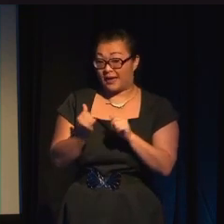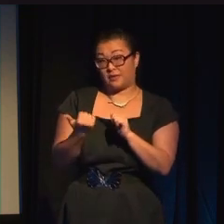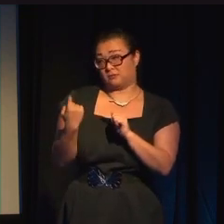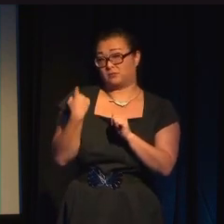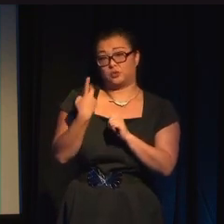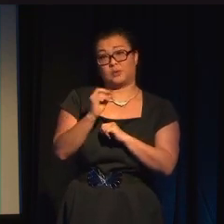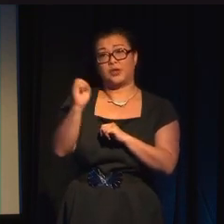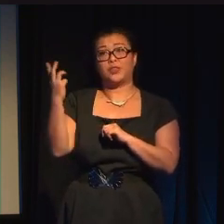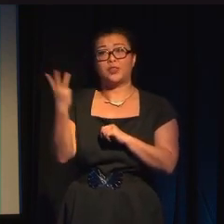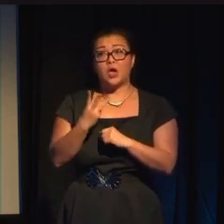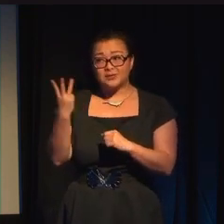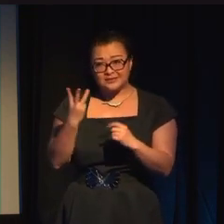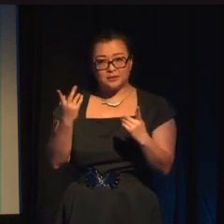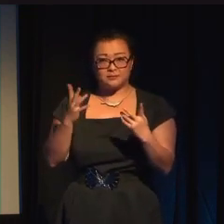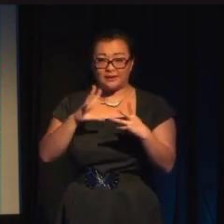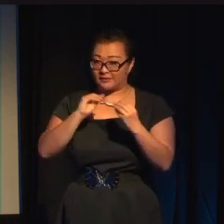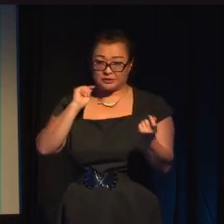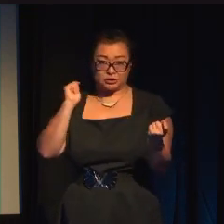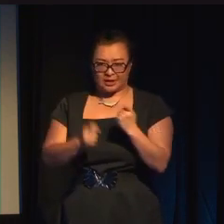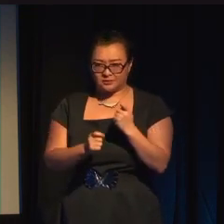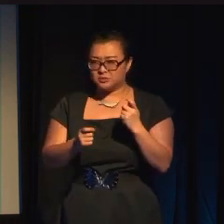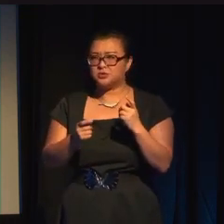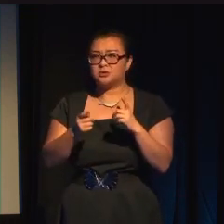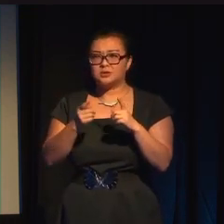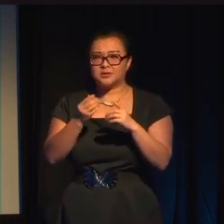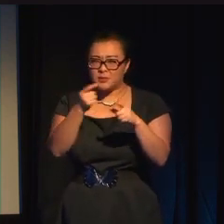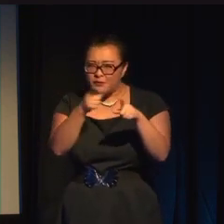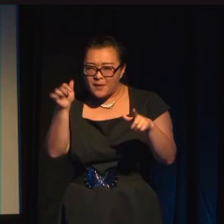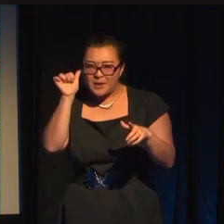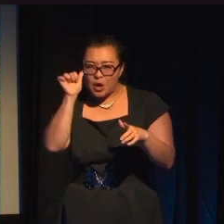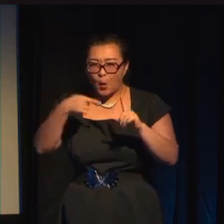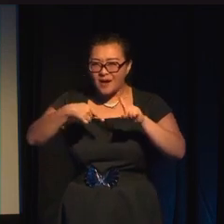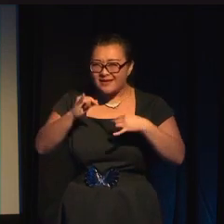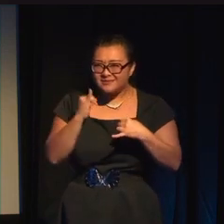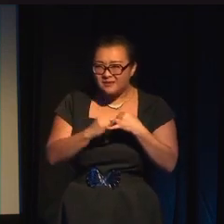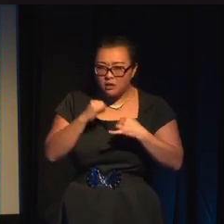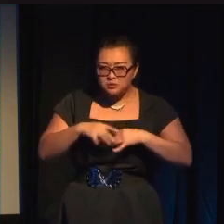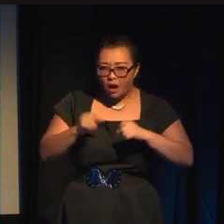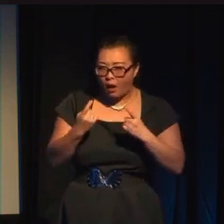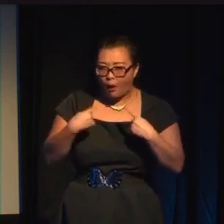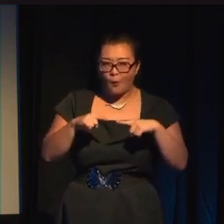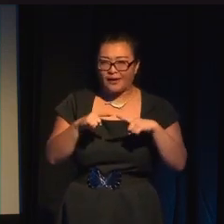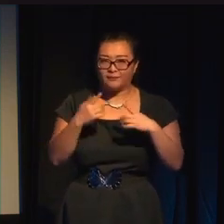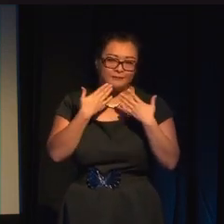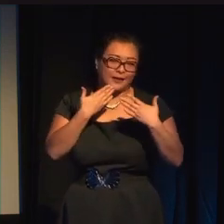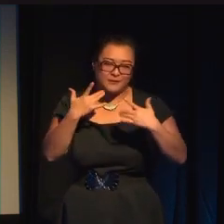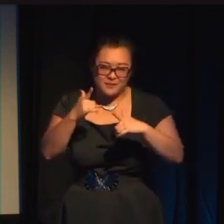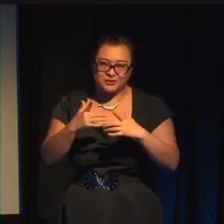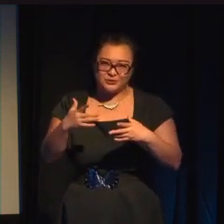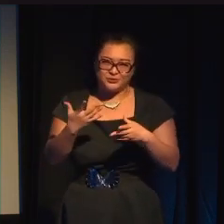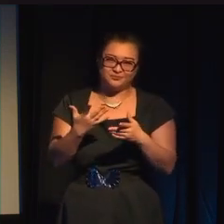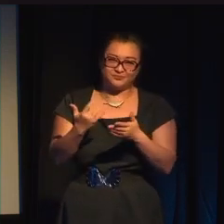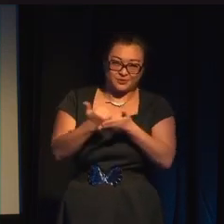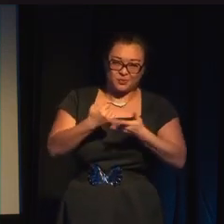of you were Kickstarter backers, then thank you very much indeed, because it meant the world to us, and the game would not have